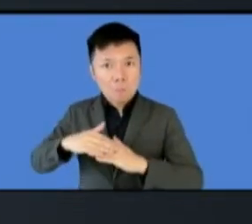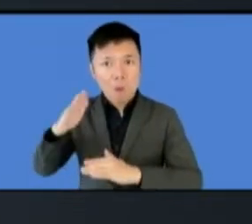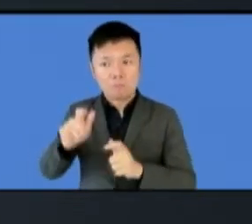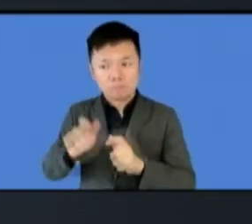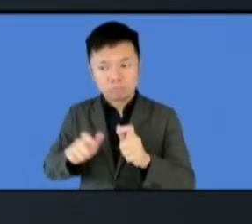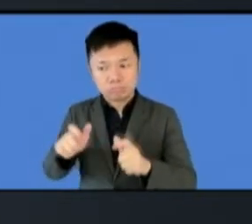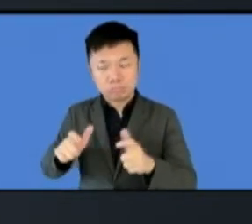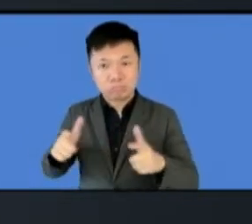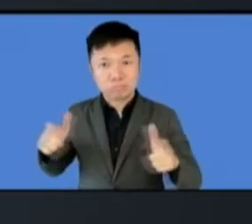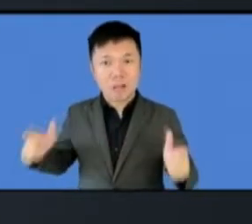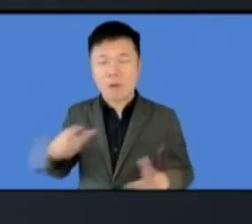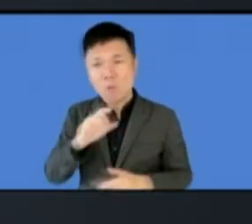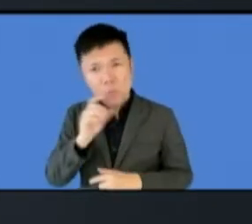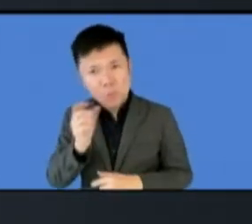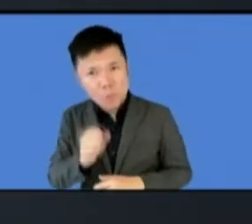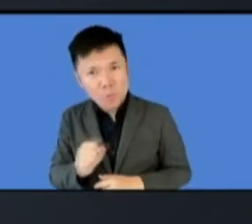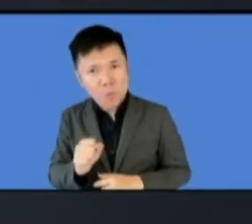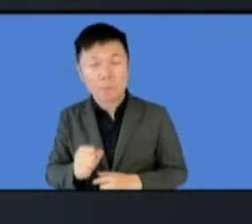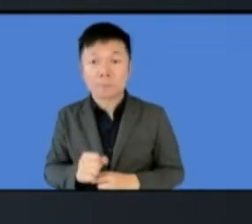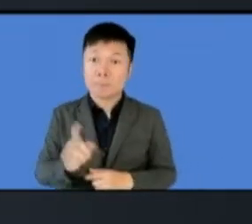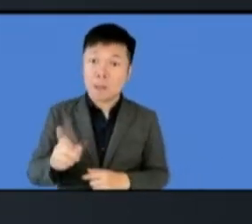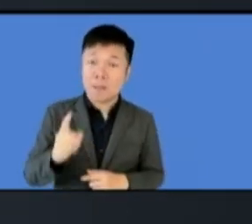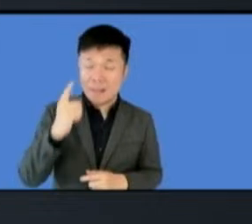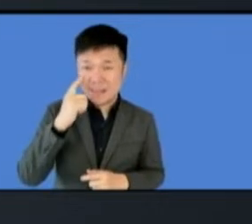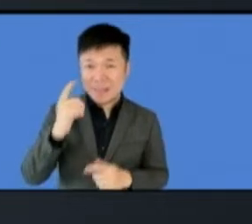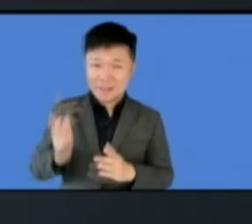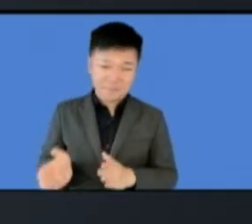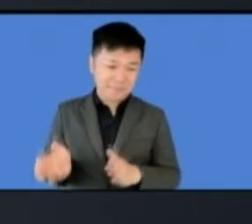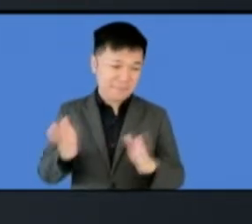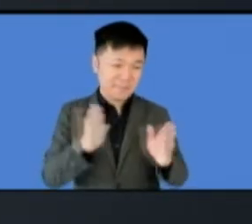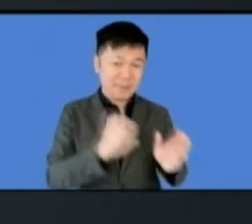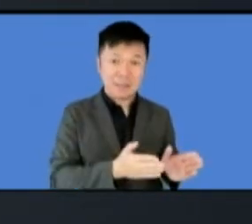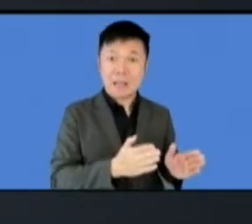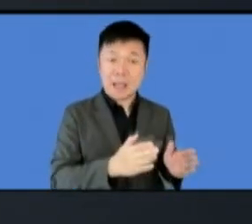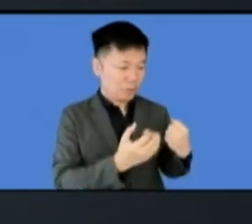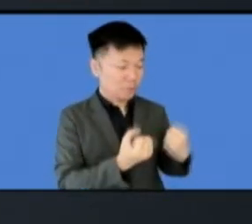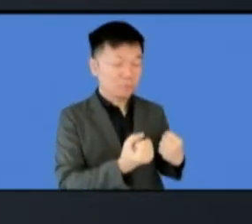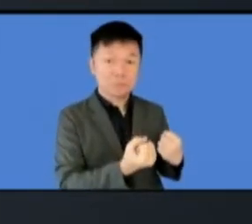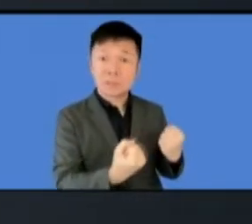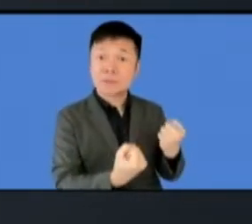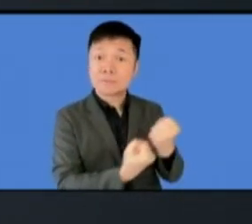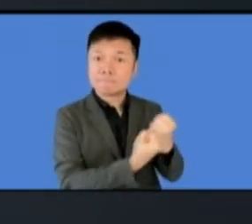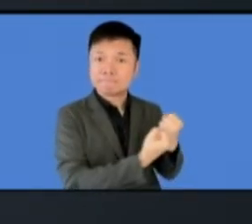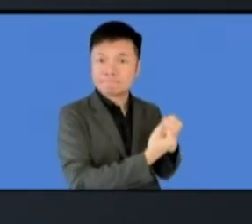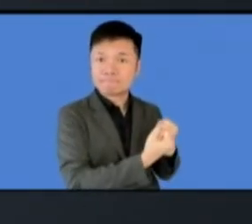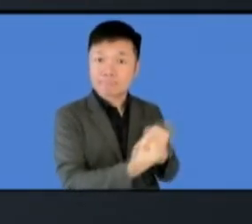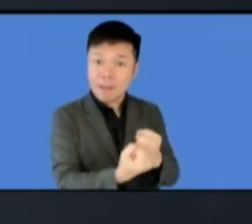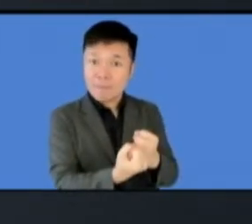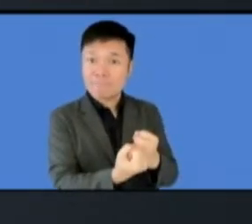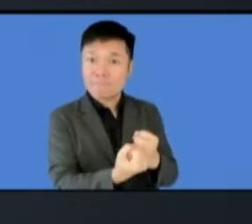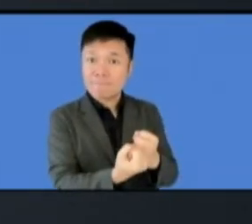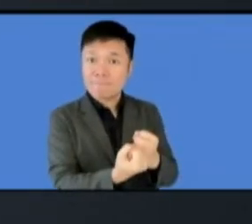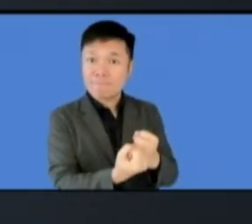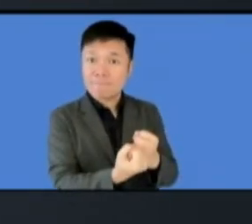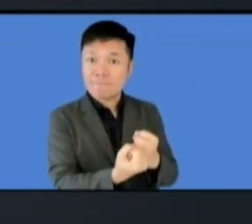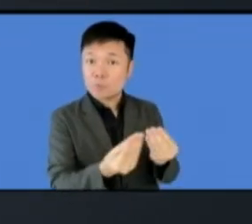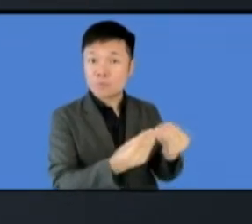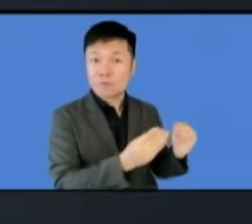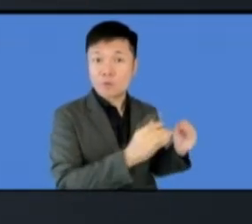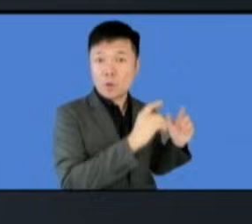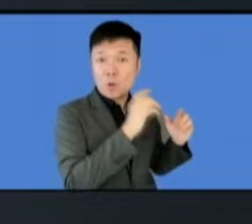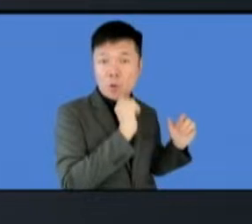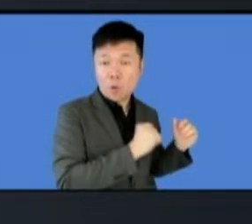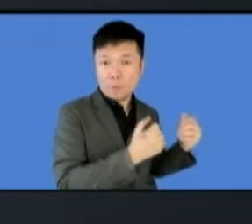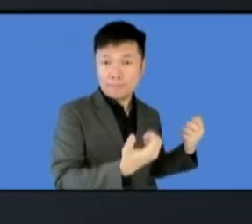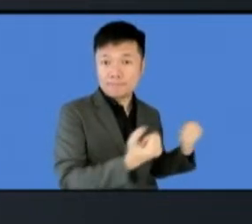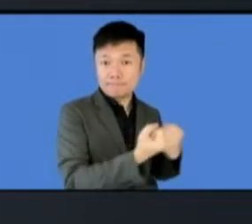we return to the issue on the intergenerational support, I think one of the things that population aging would